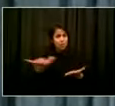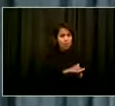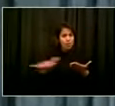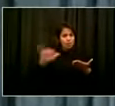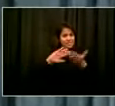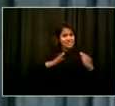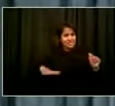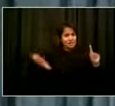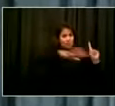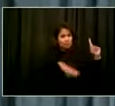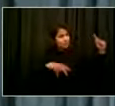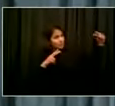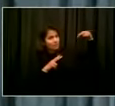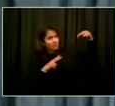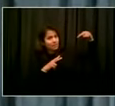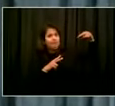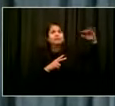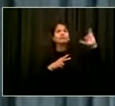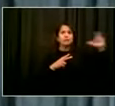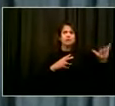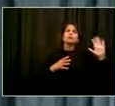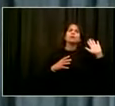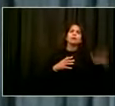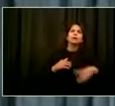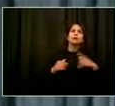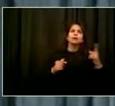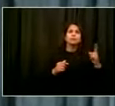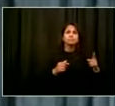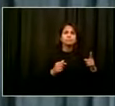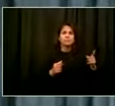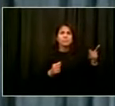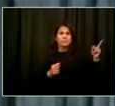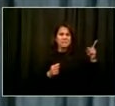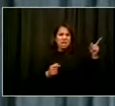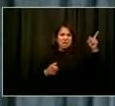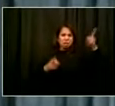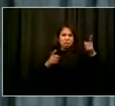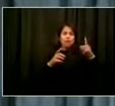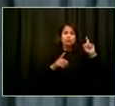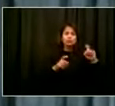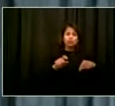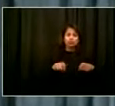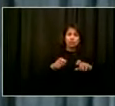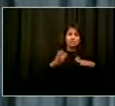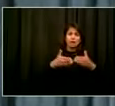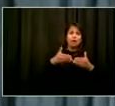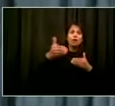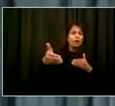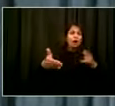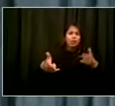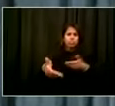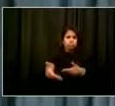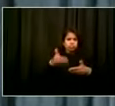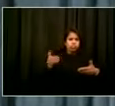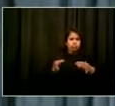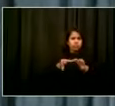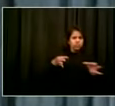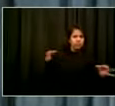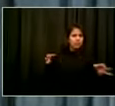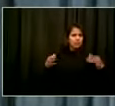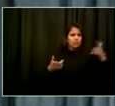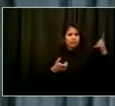hit, and we were literally the epicenter of this global pandemic. As a result of the pandemic, our effort to open over 300